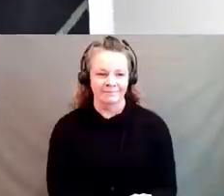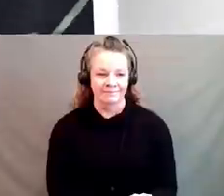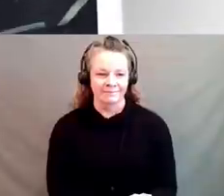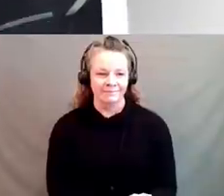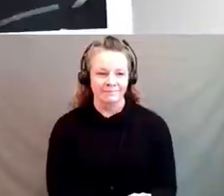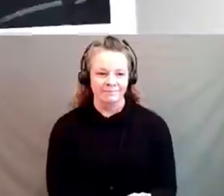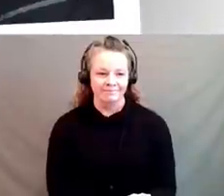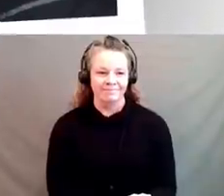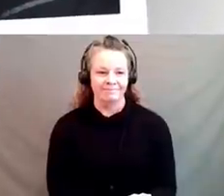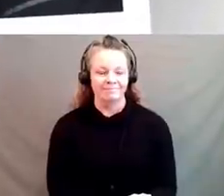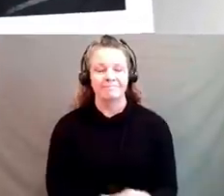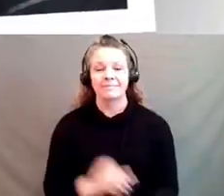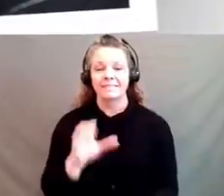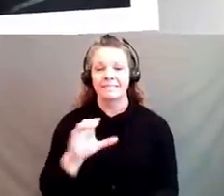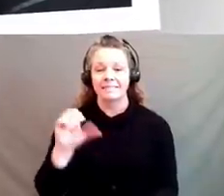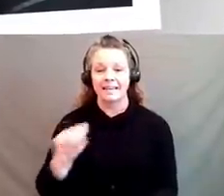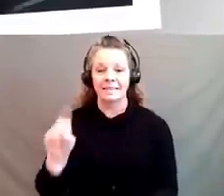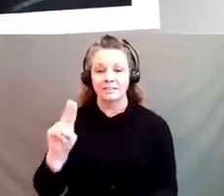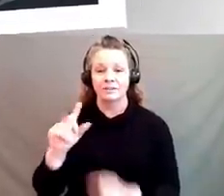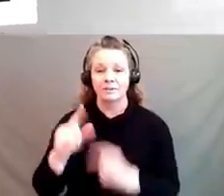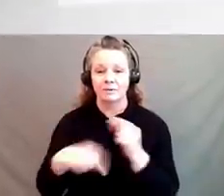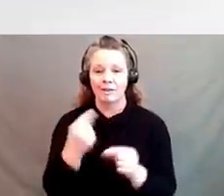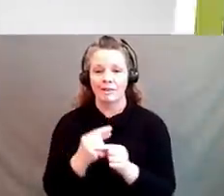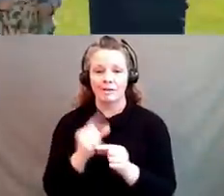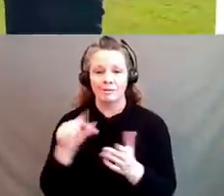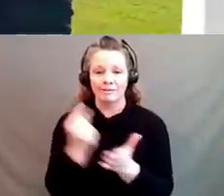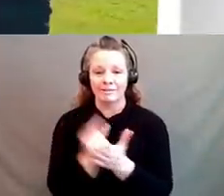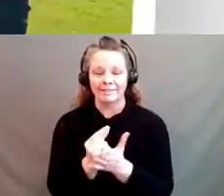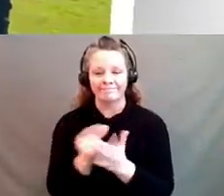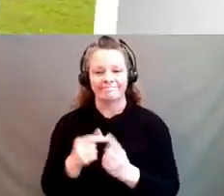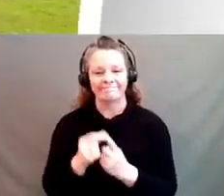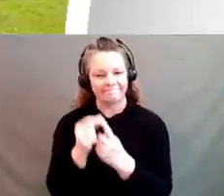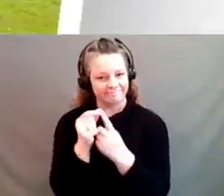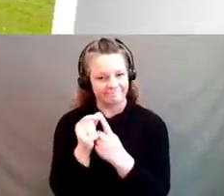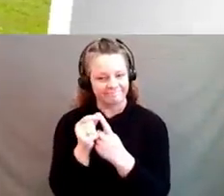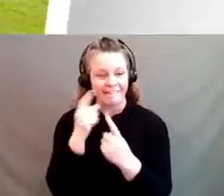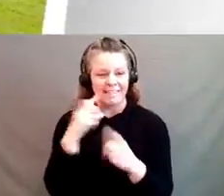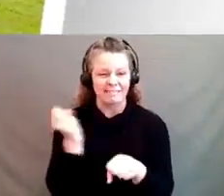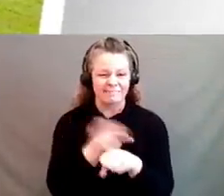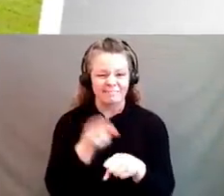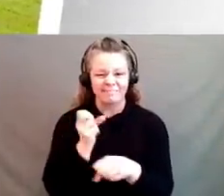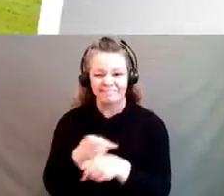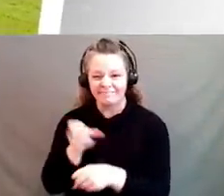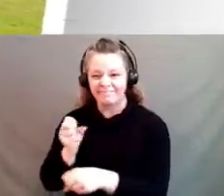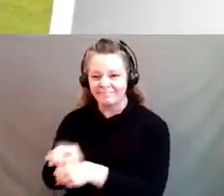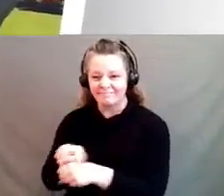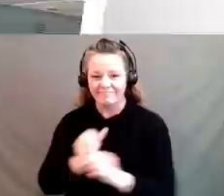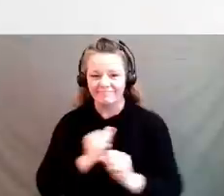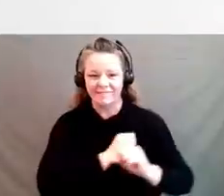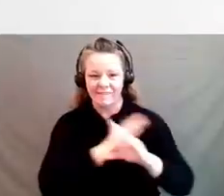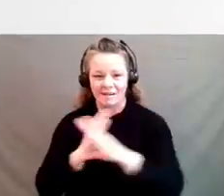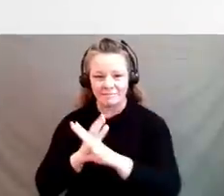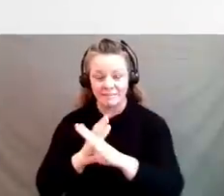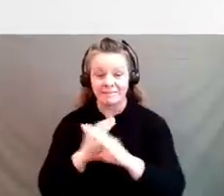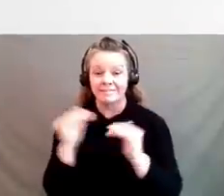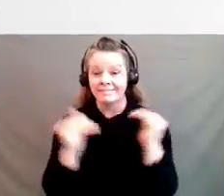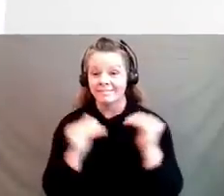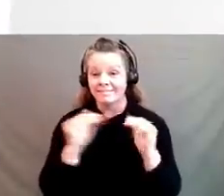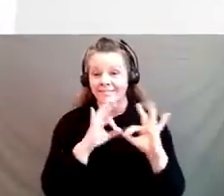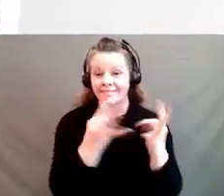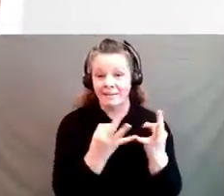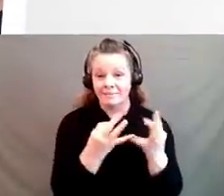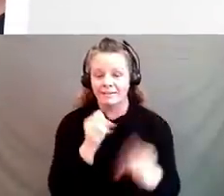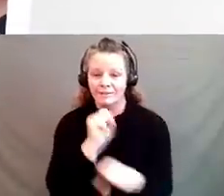The CSU Global graduate is unique. They have overcome obstacles and have balanced family, work, and education